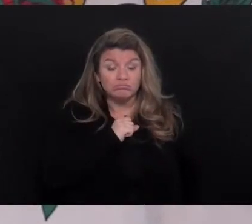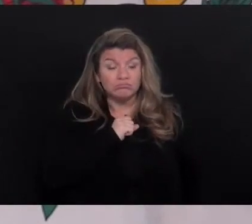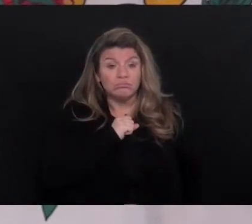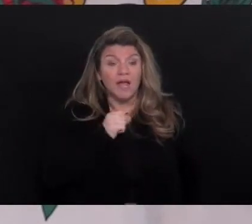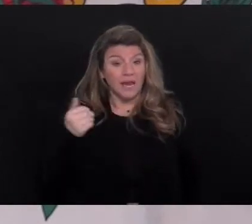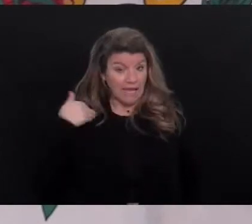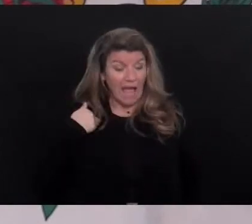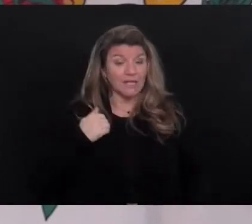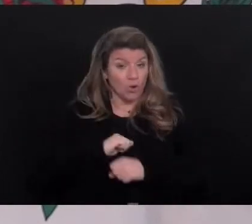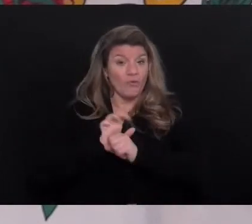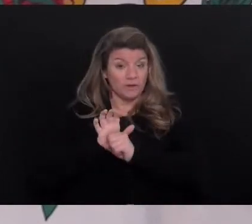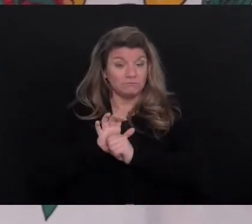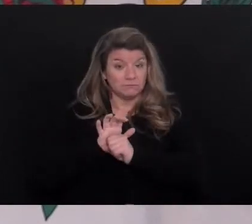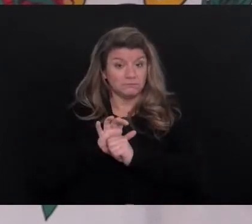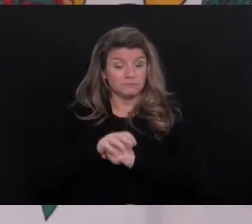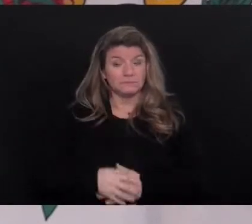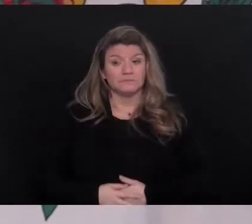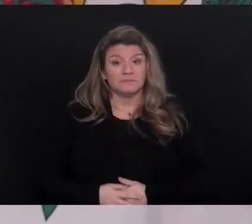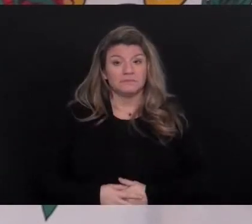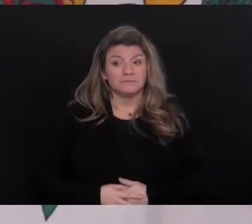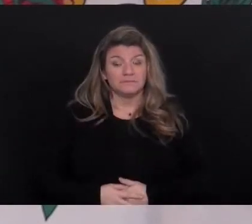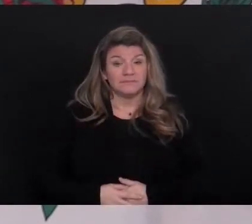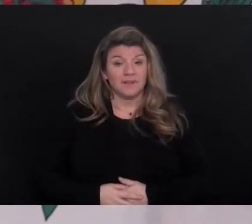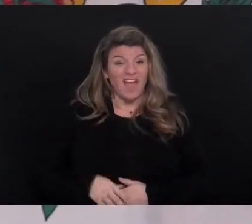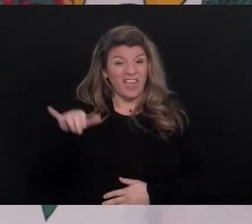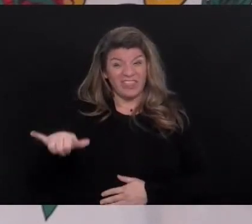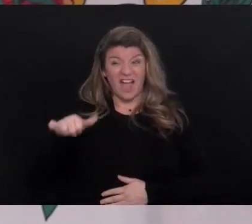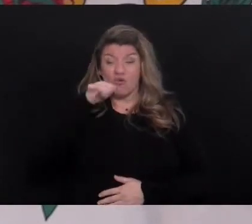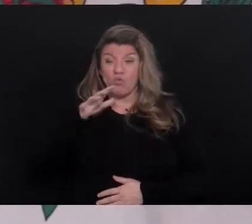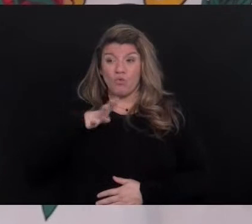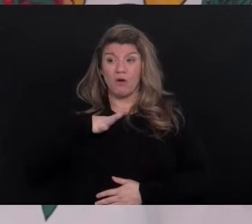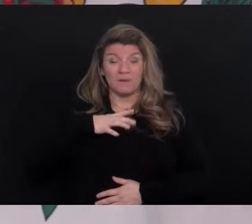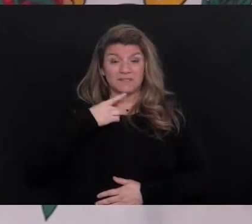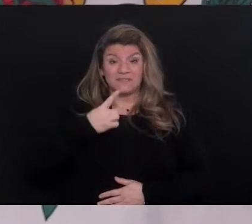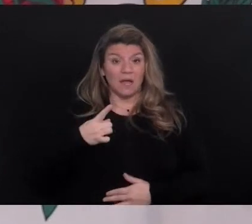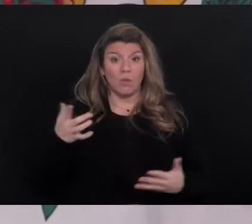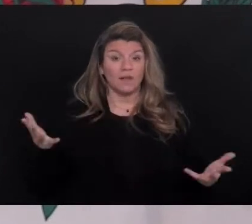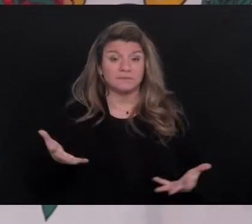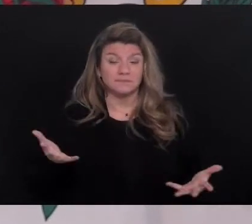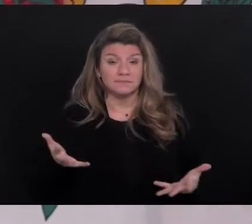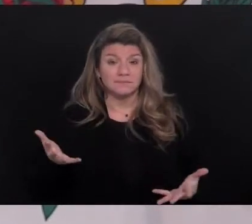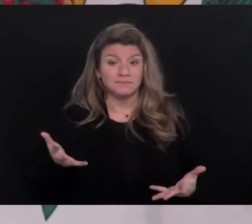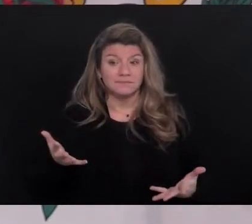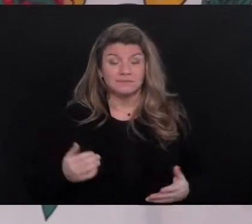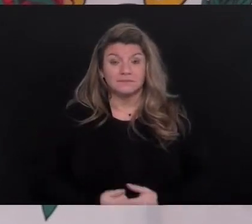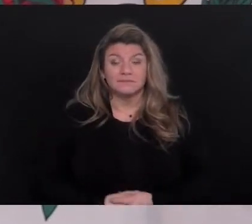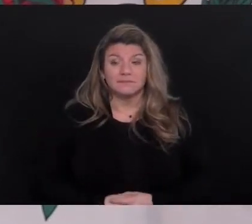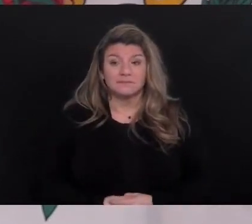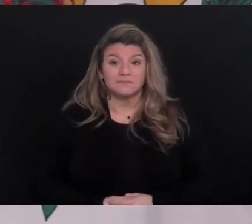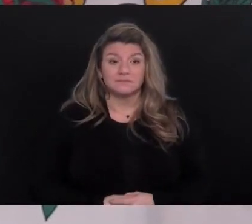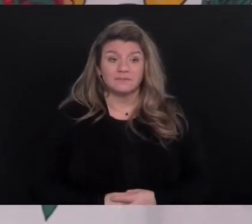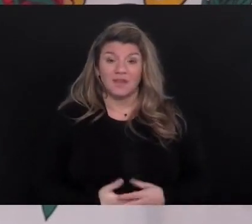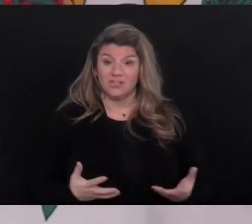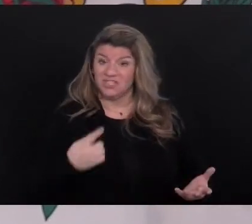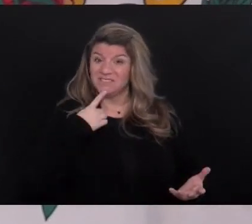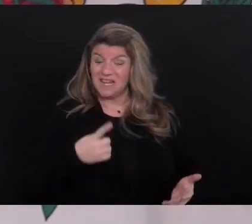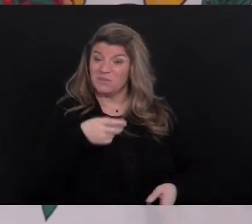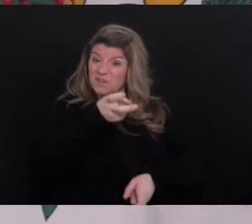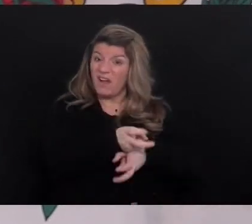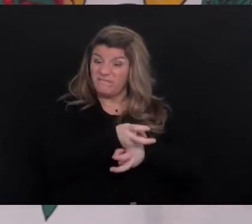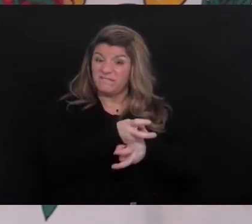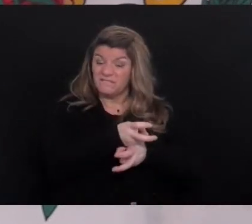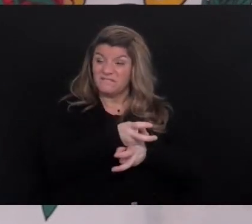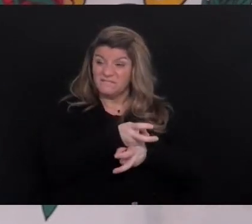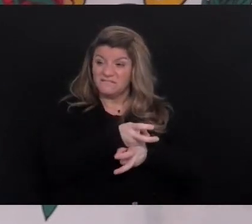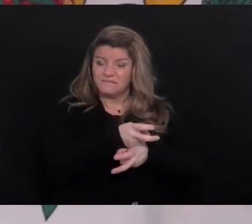got COVID. And you know what she said? She said, it's been tough,